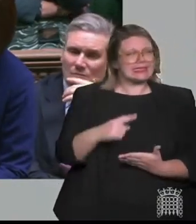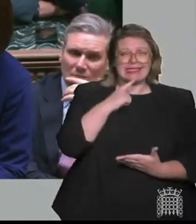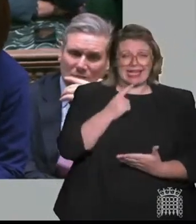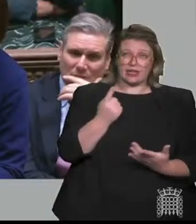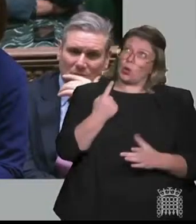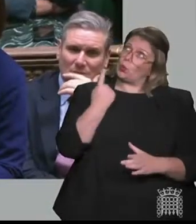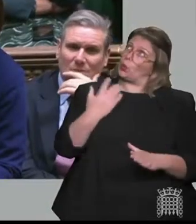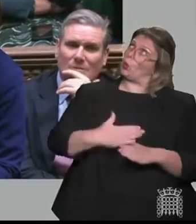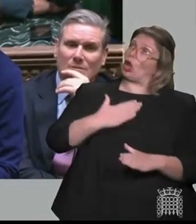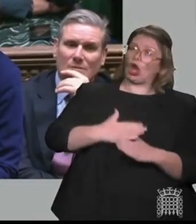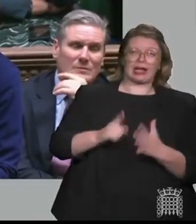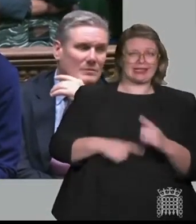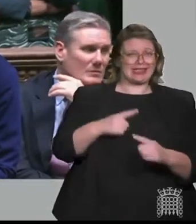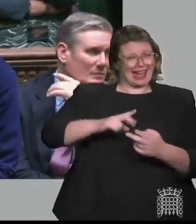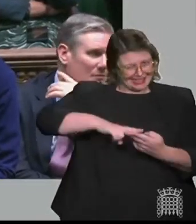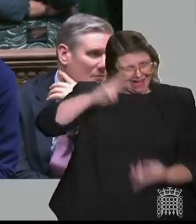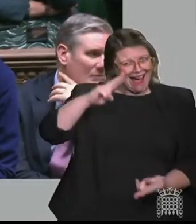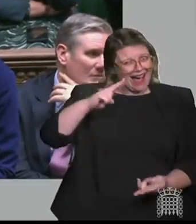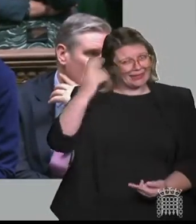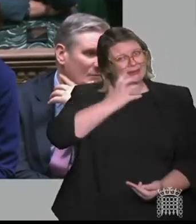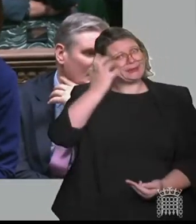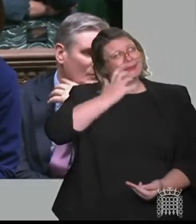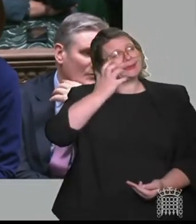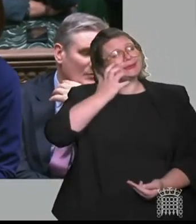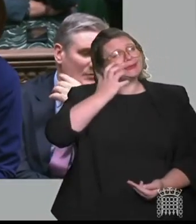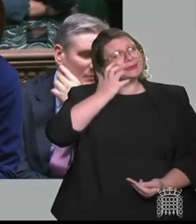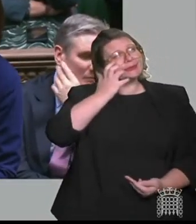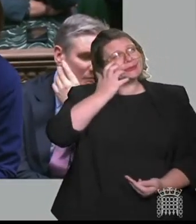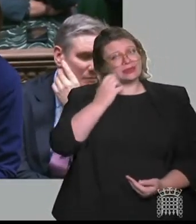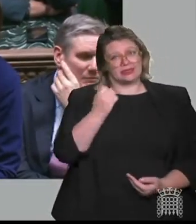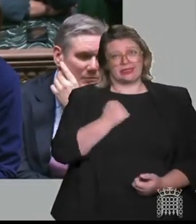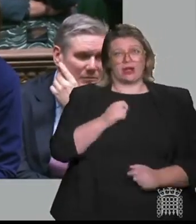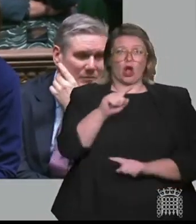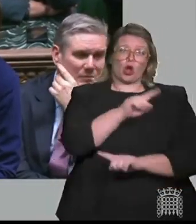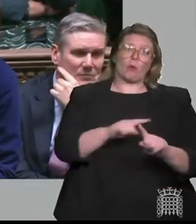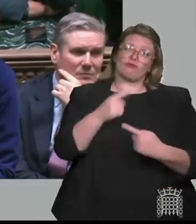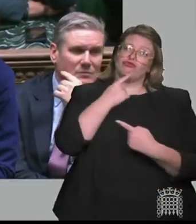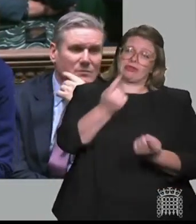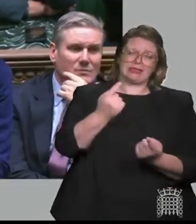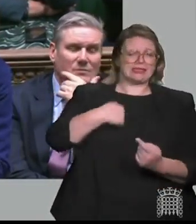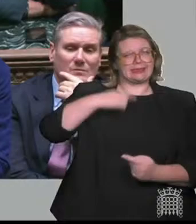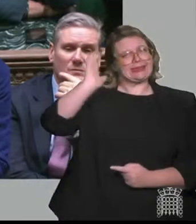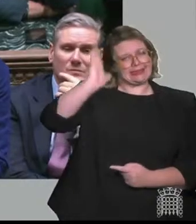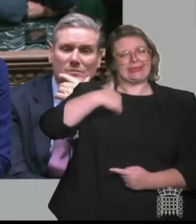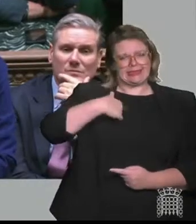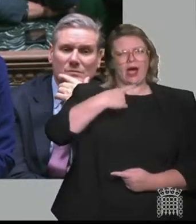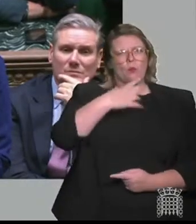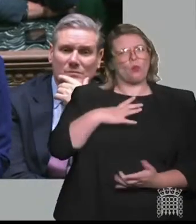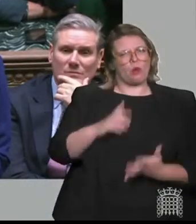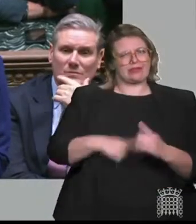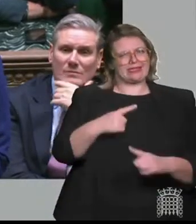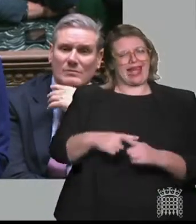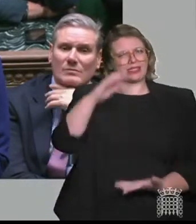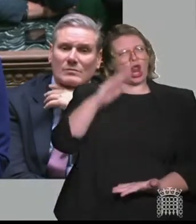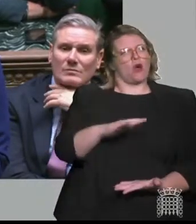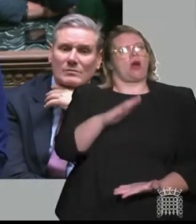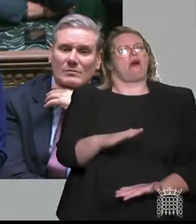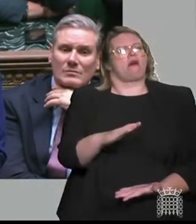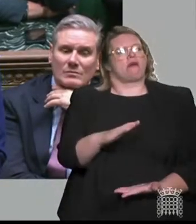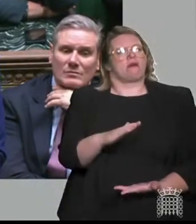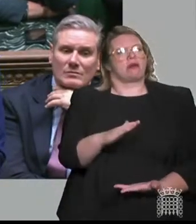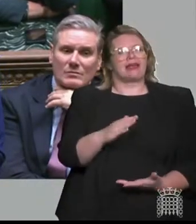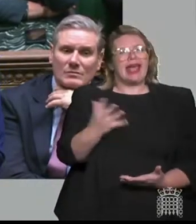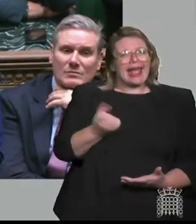too high. Indeed, I said in my conference speech that I want them to be lower. From their failure to uprate income tax